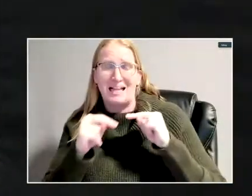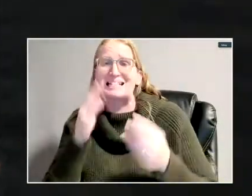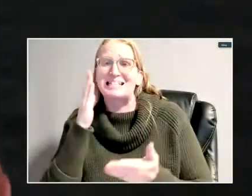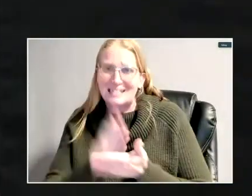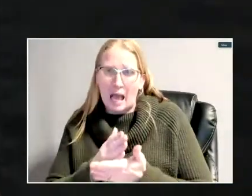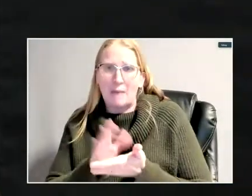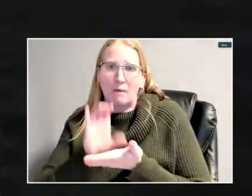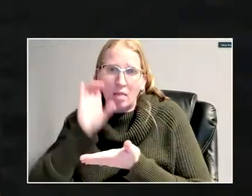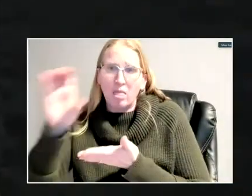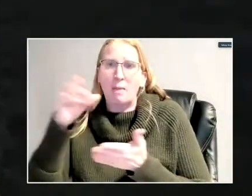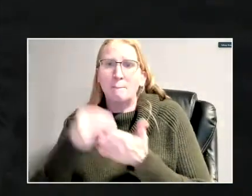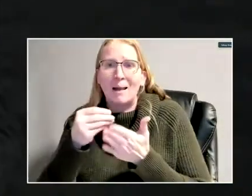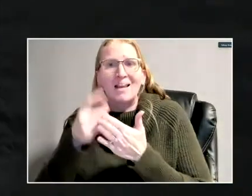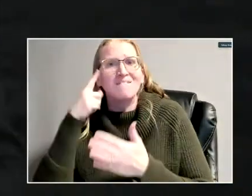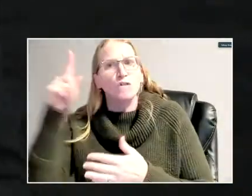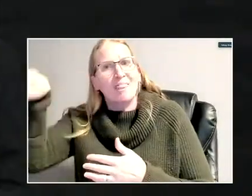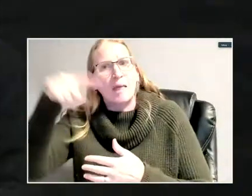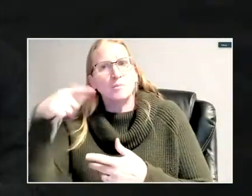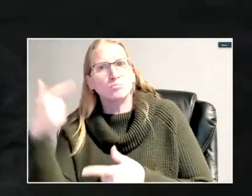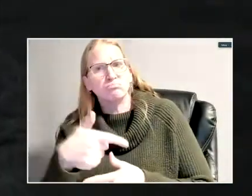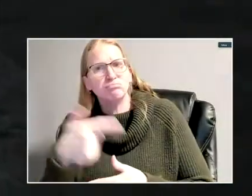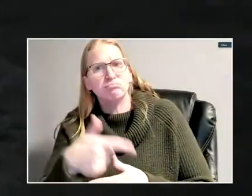genocide M